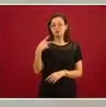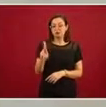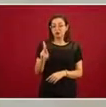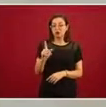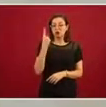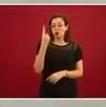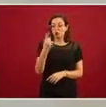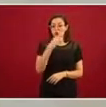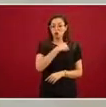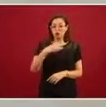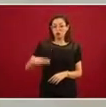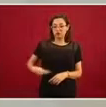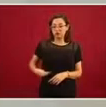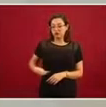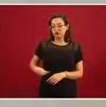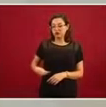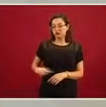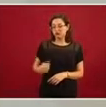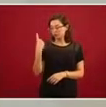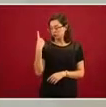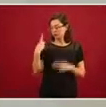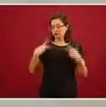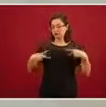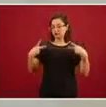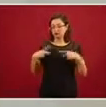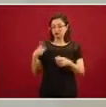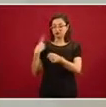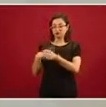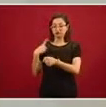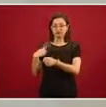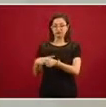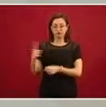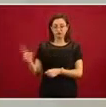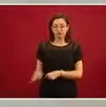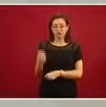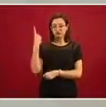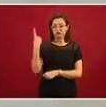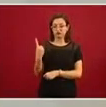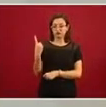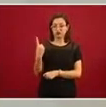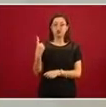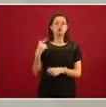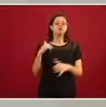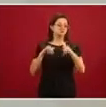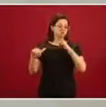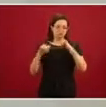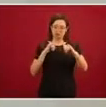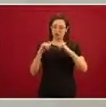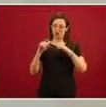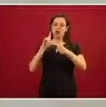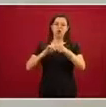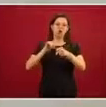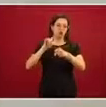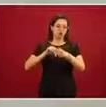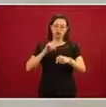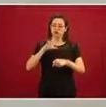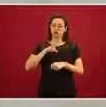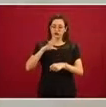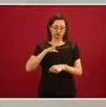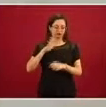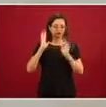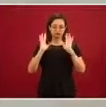of 100 and 1,000 inhabitants. But in the moment a municipality has one confirmed case, then